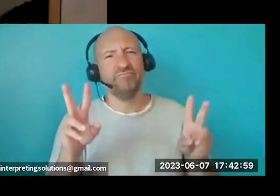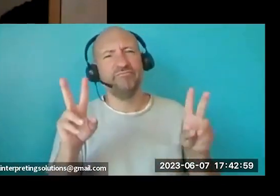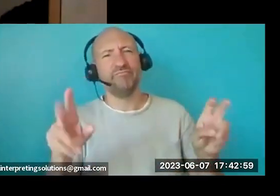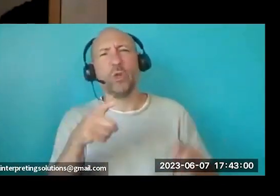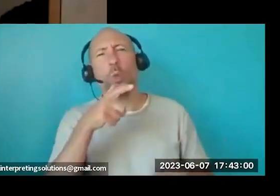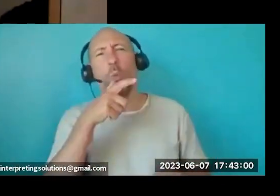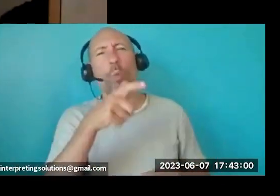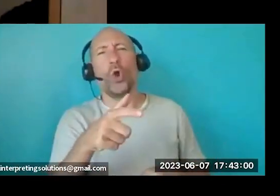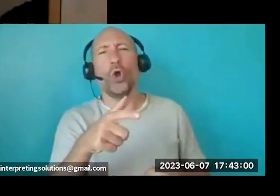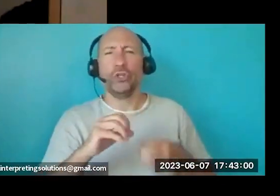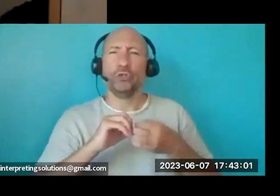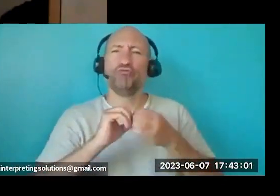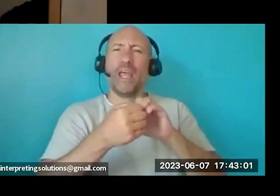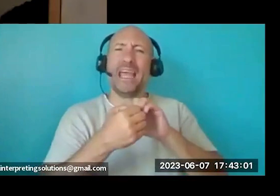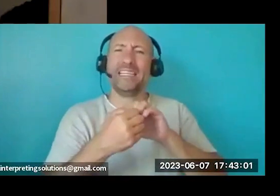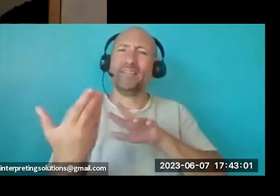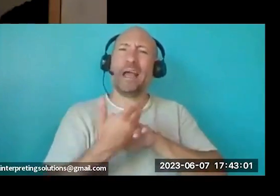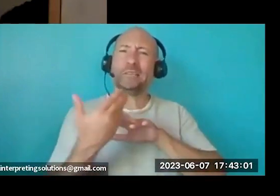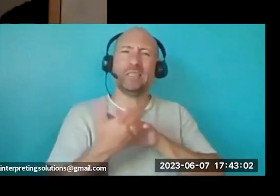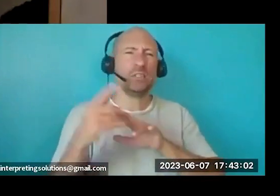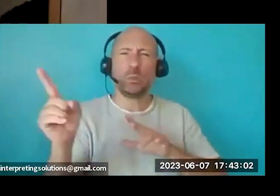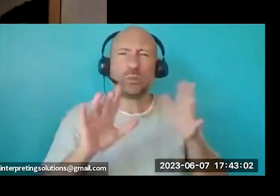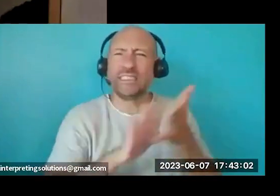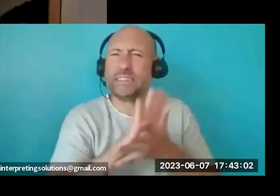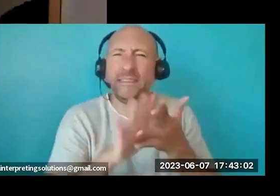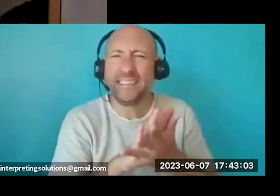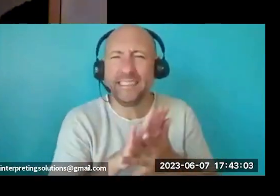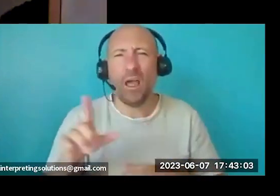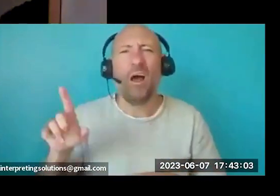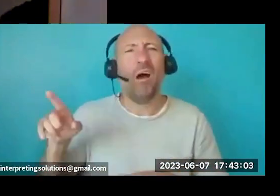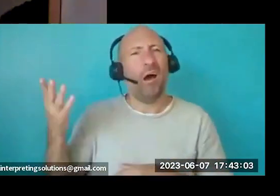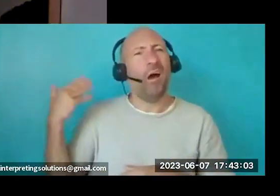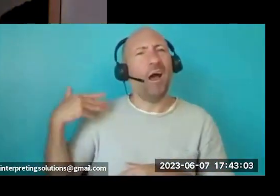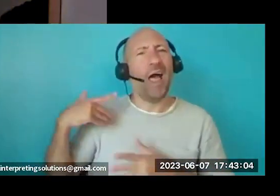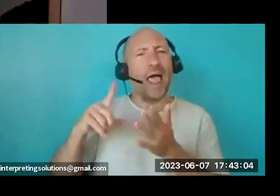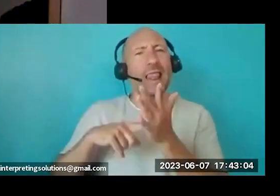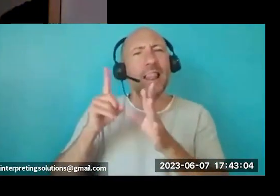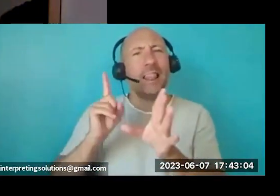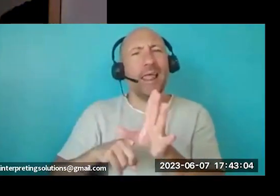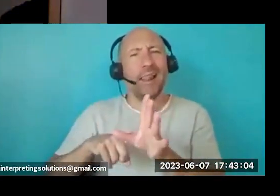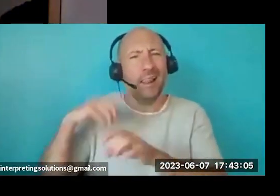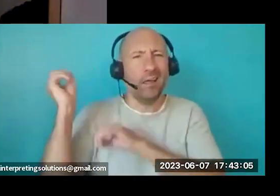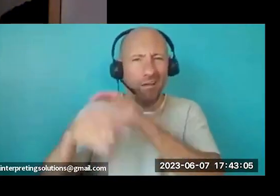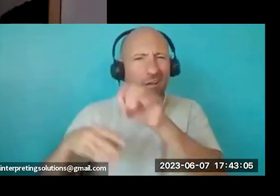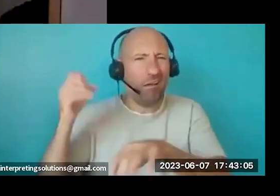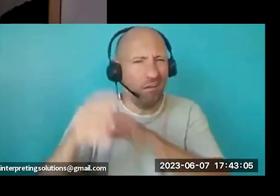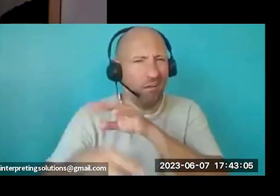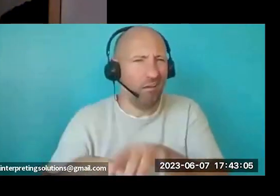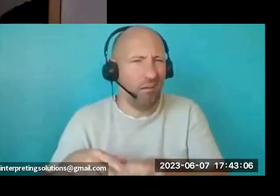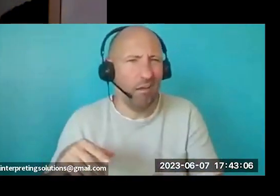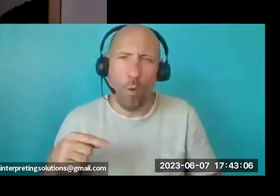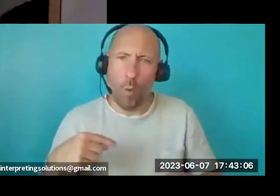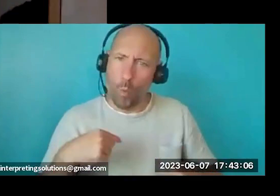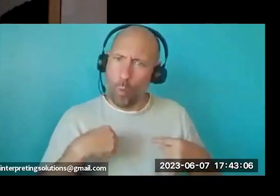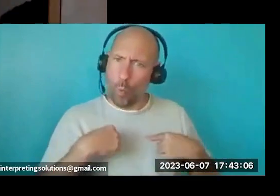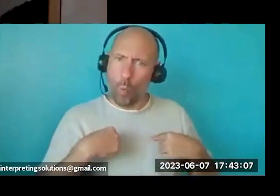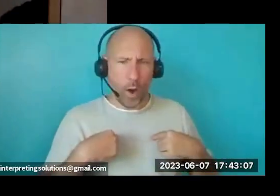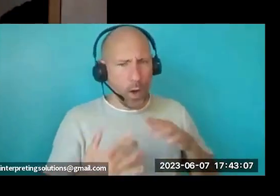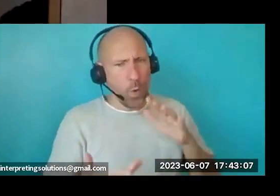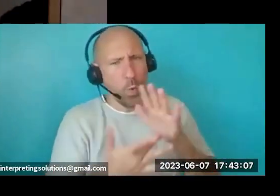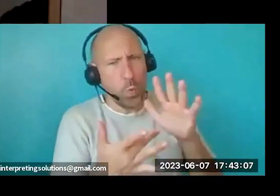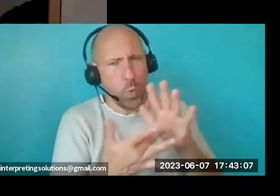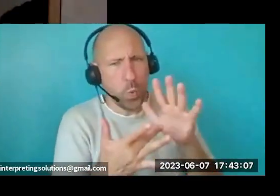to Stopgap? Well, as Lily said, we've always explored access for our dancers